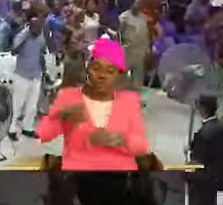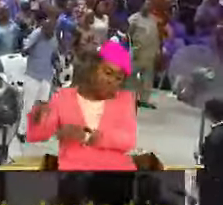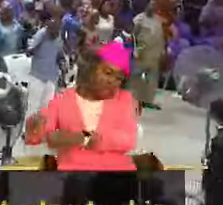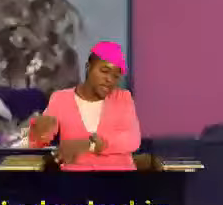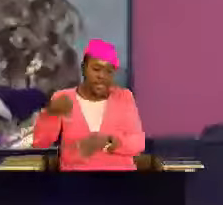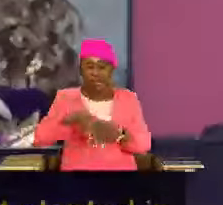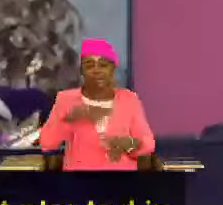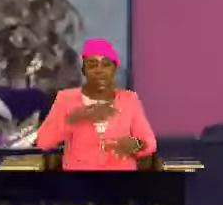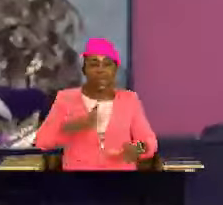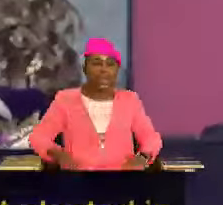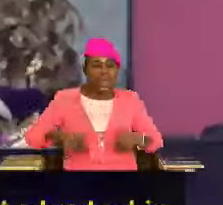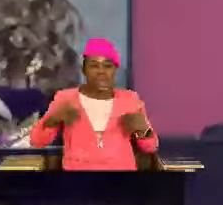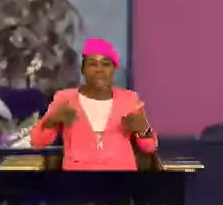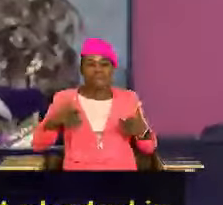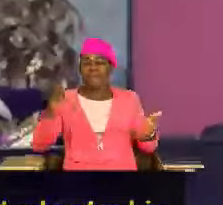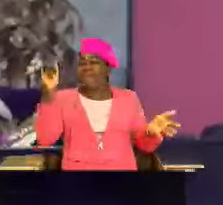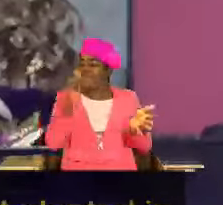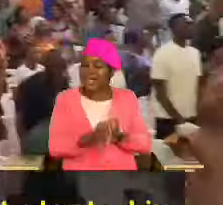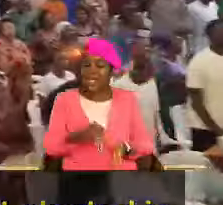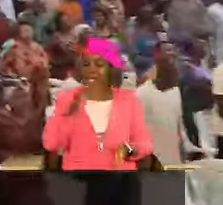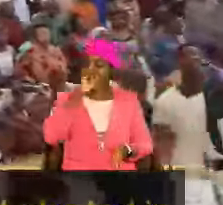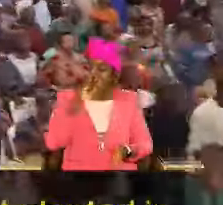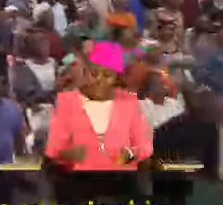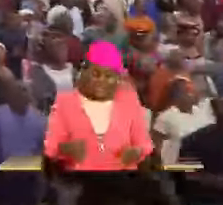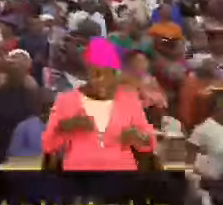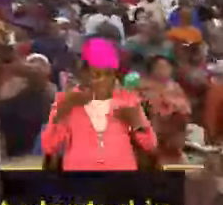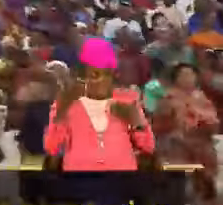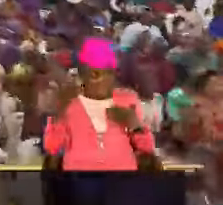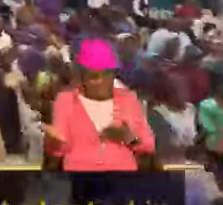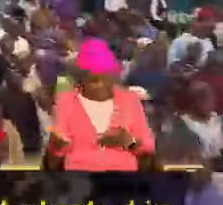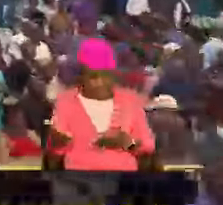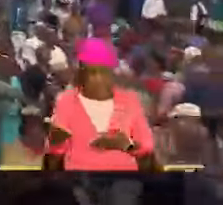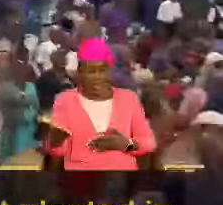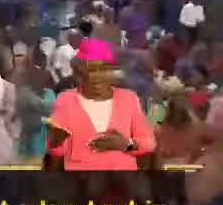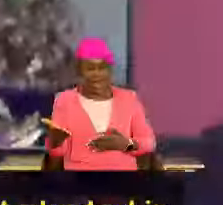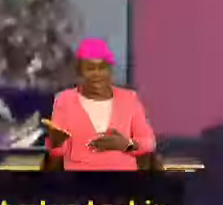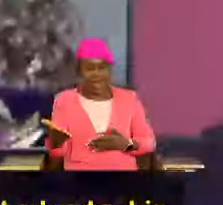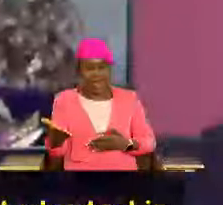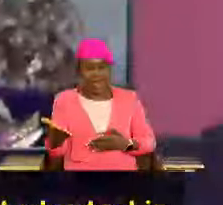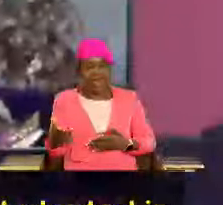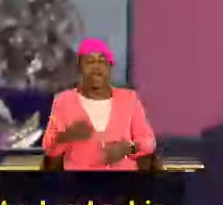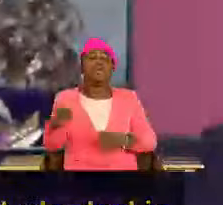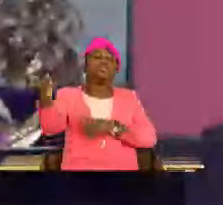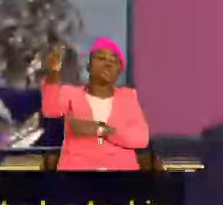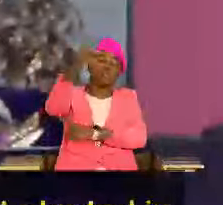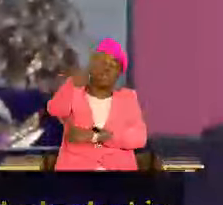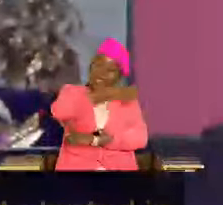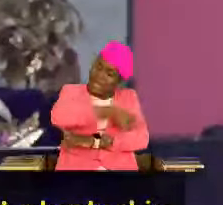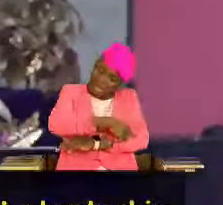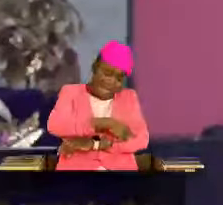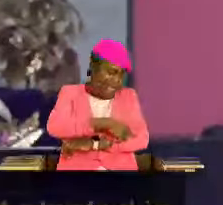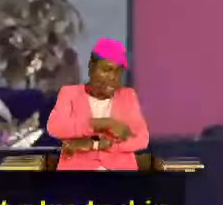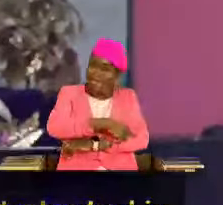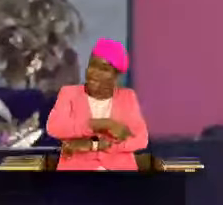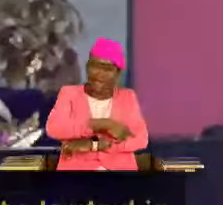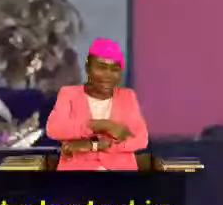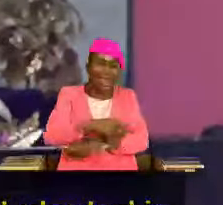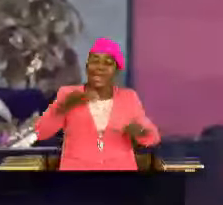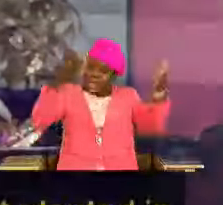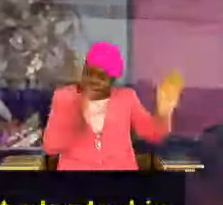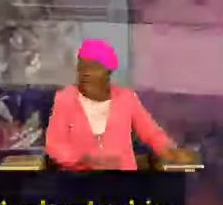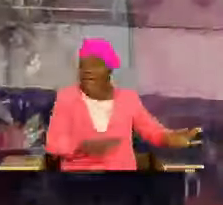again that is presently there say today